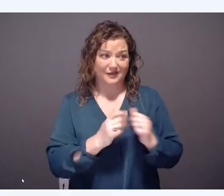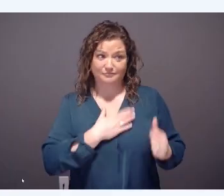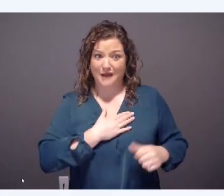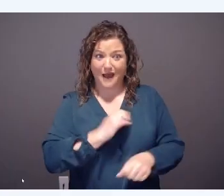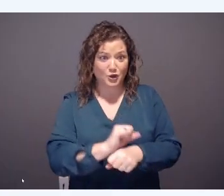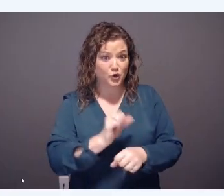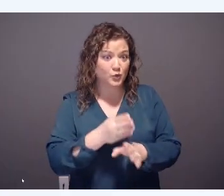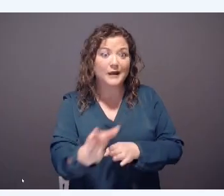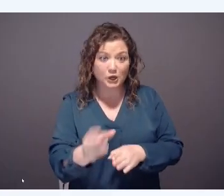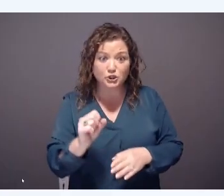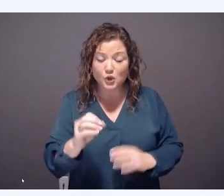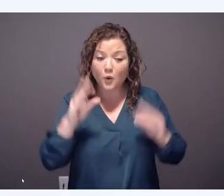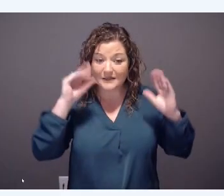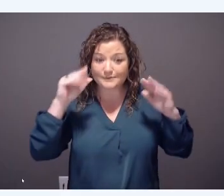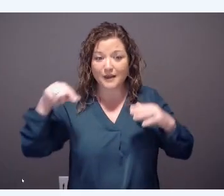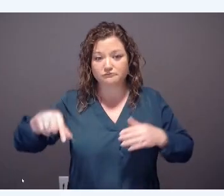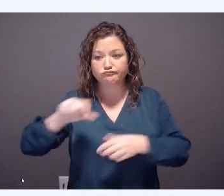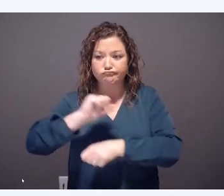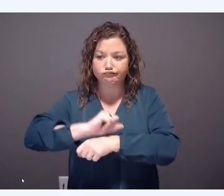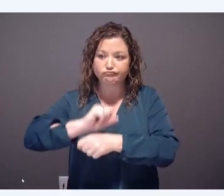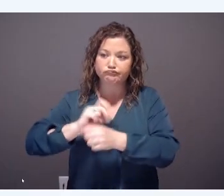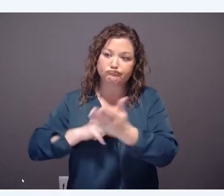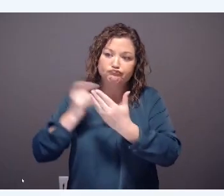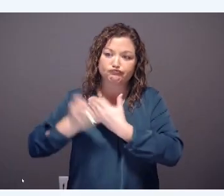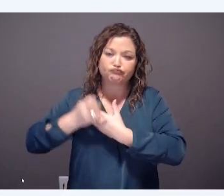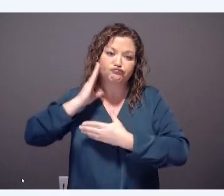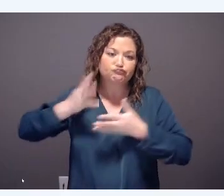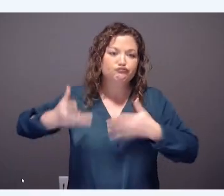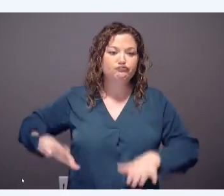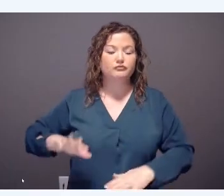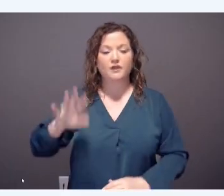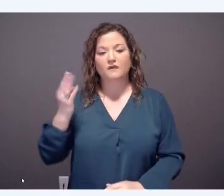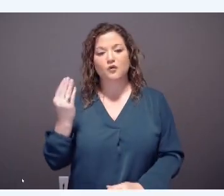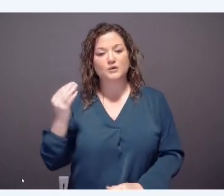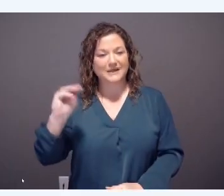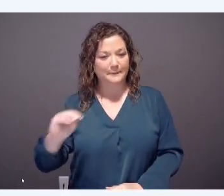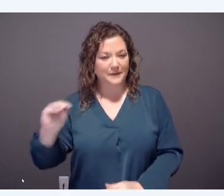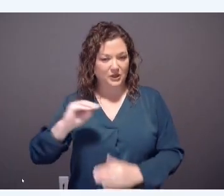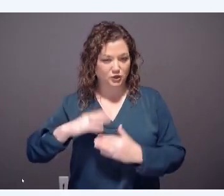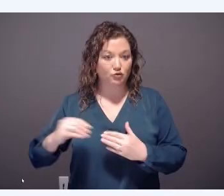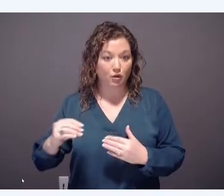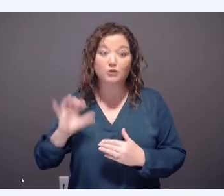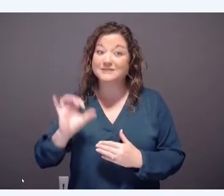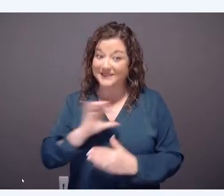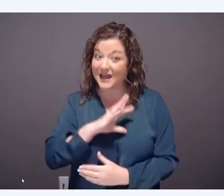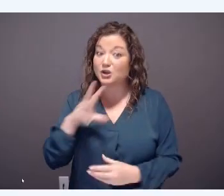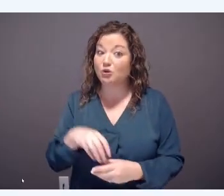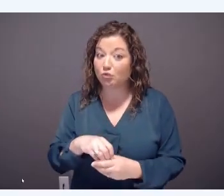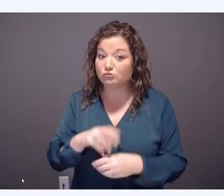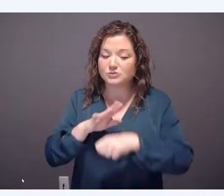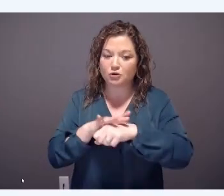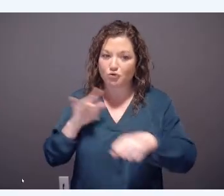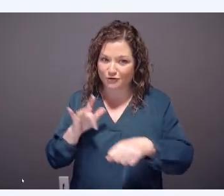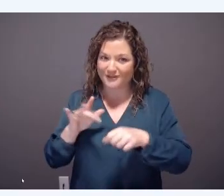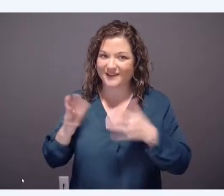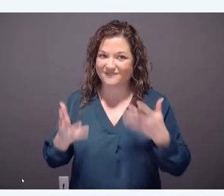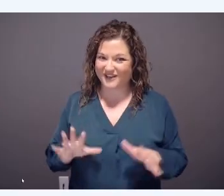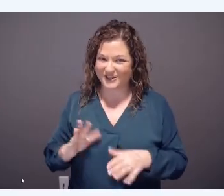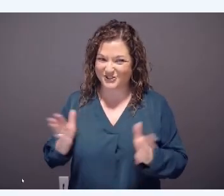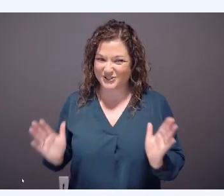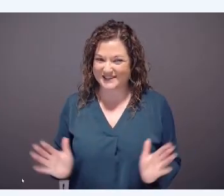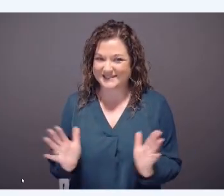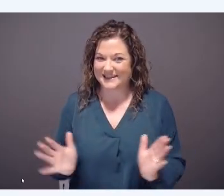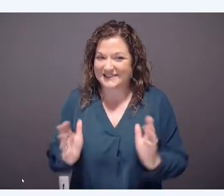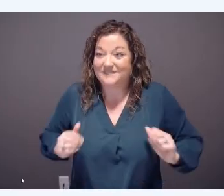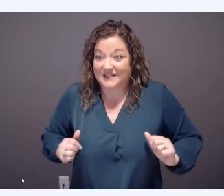finishing this project close to a $14 million price tag. That does include that early finish incentive. So our contractor